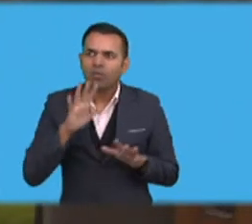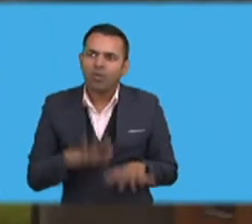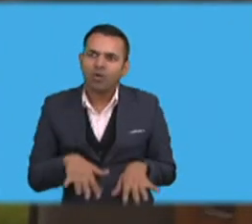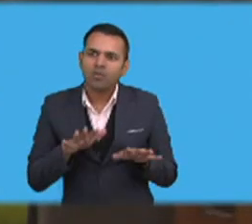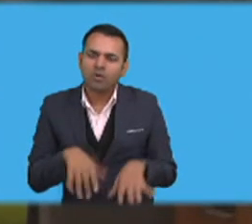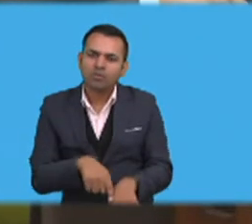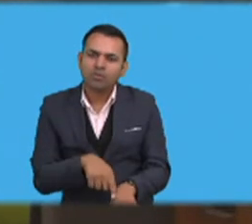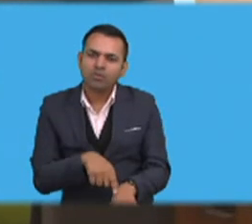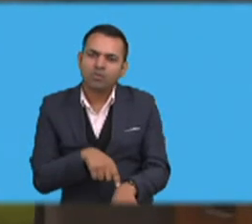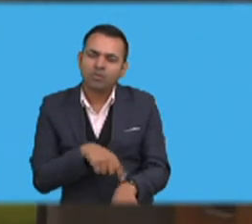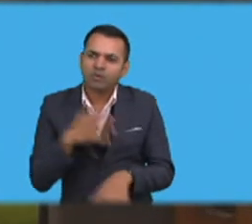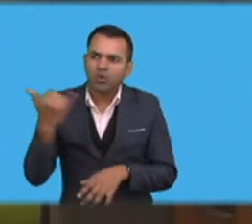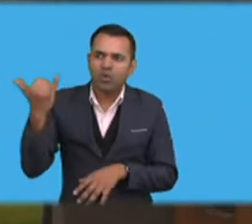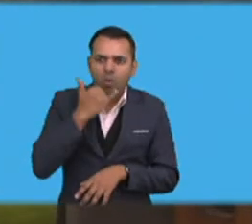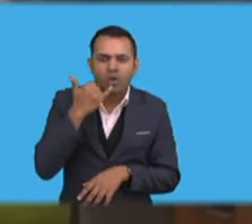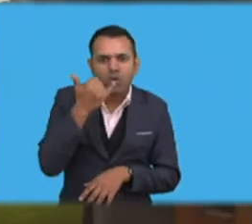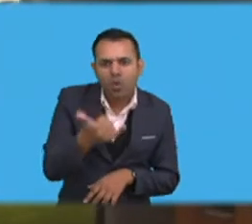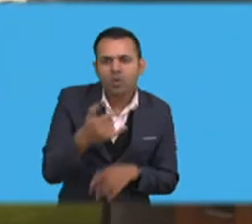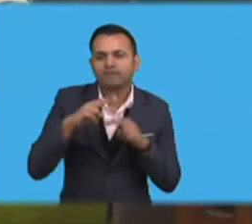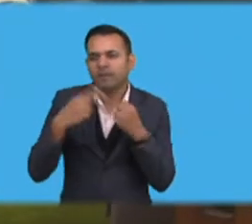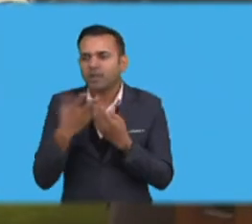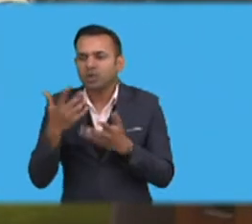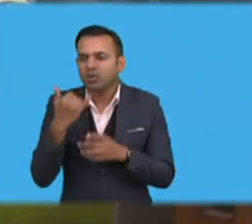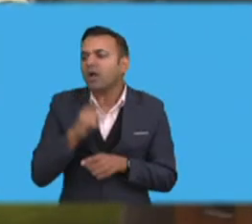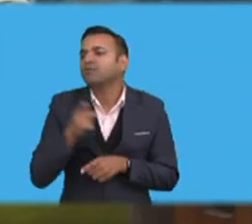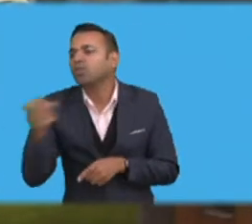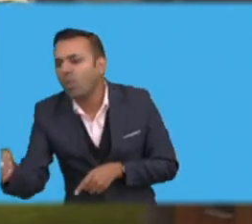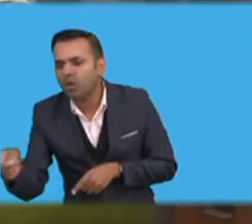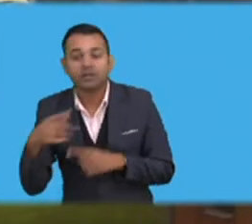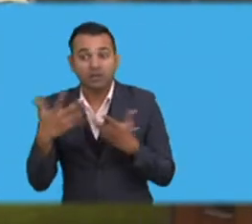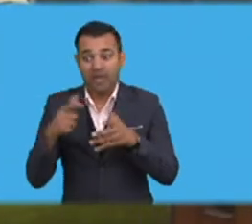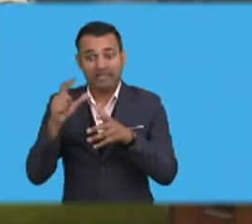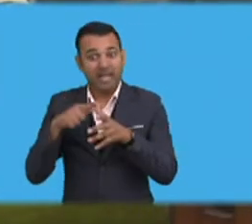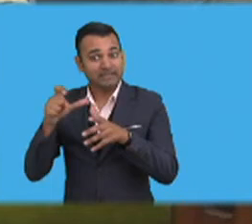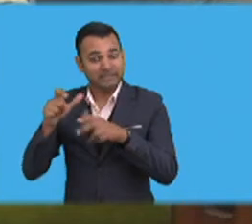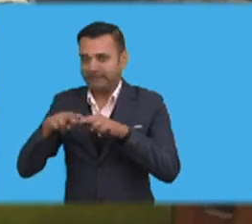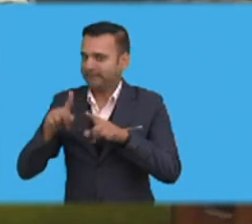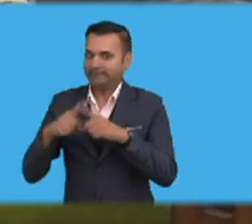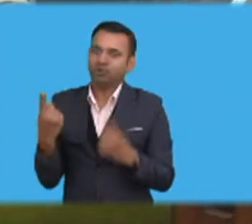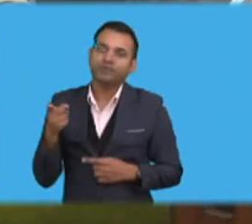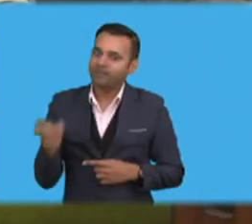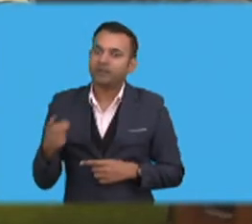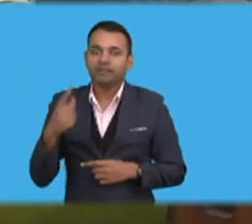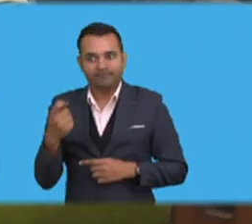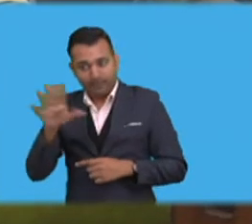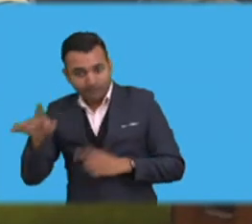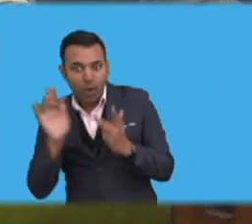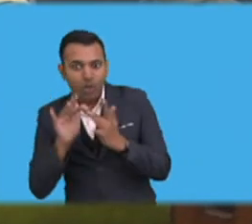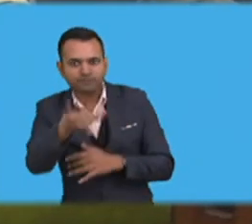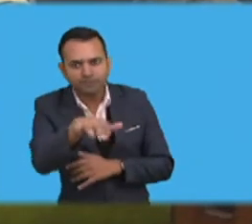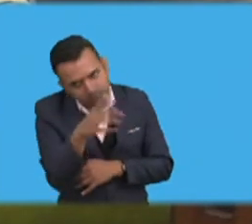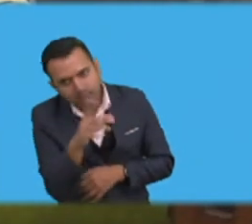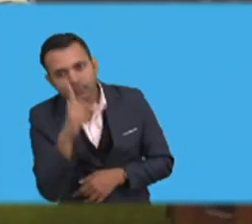proactive approach to contact the victims and their families with the assistance of the Fiji Police Force and members of the community. This is how it's done, Madam Speaker,